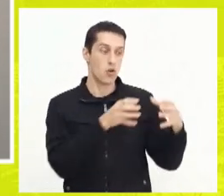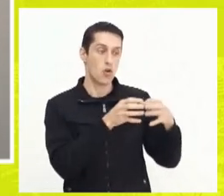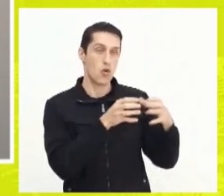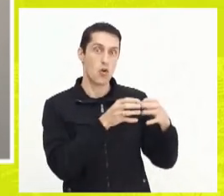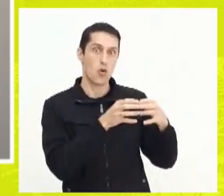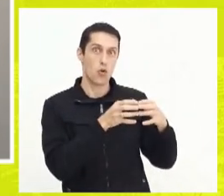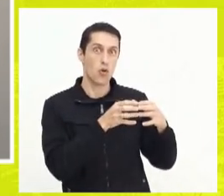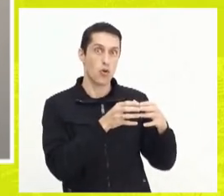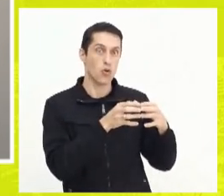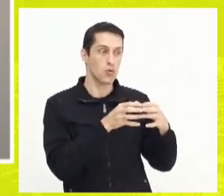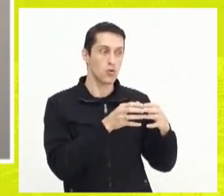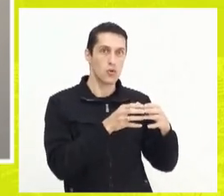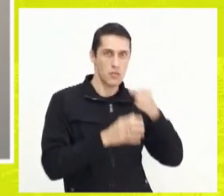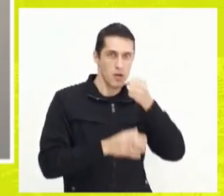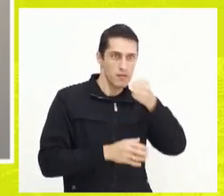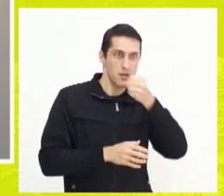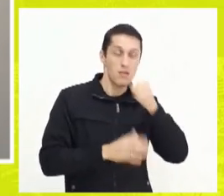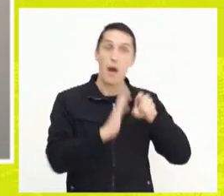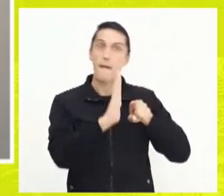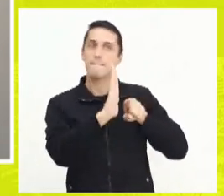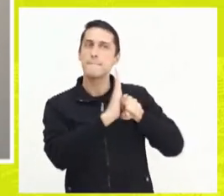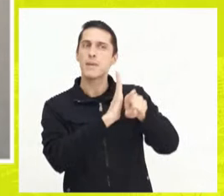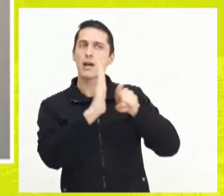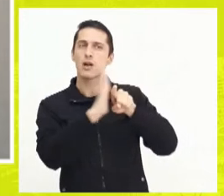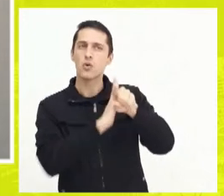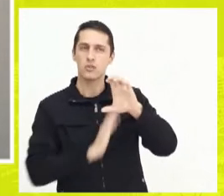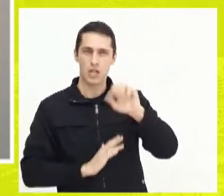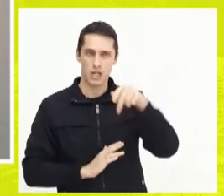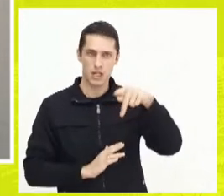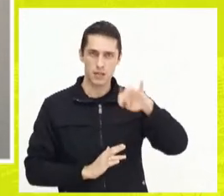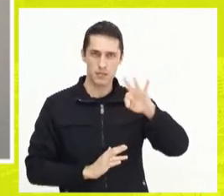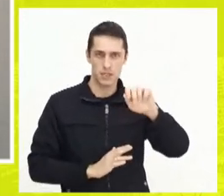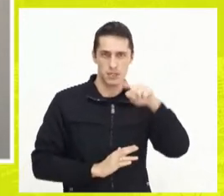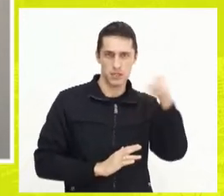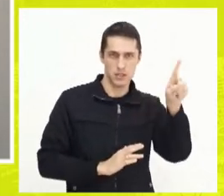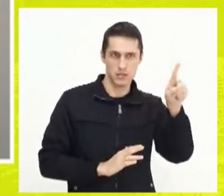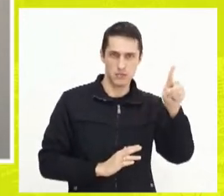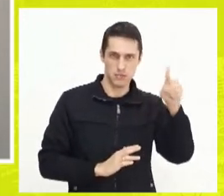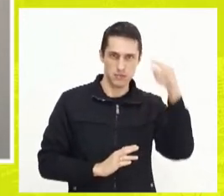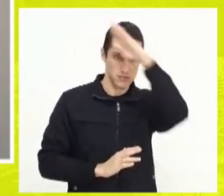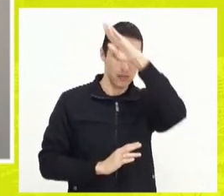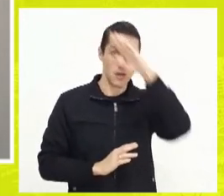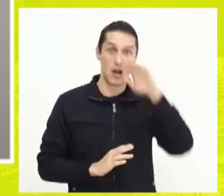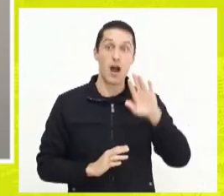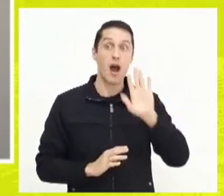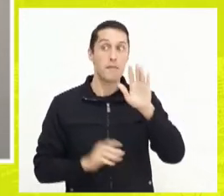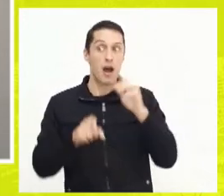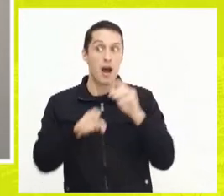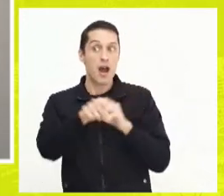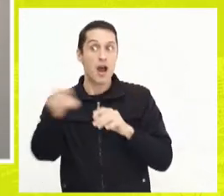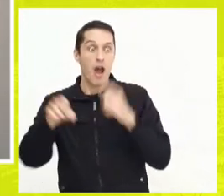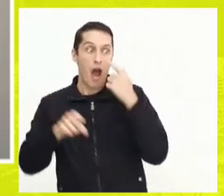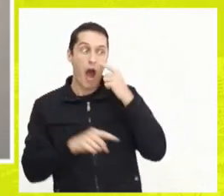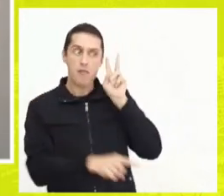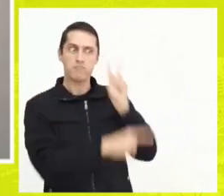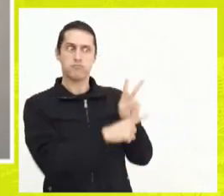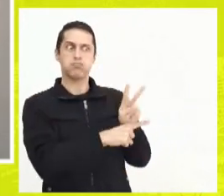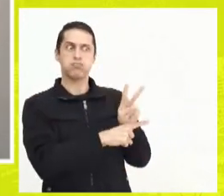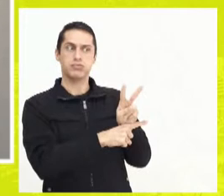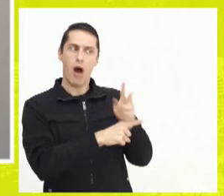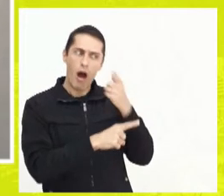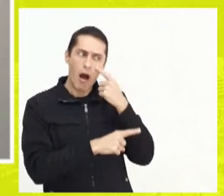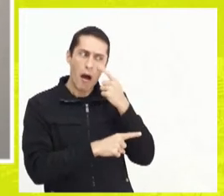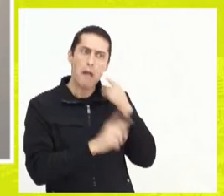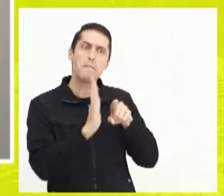monitor the work of these journalists that creates an environment of uh insecurity